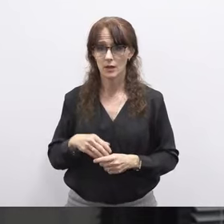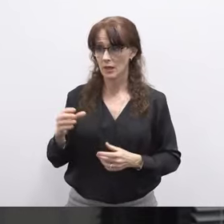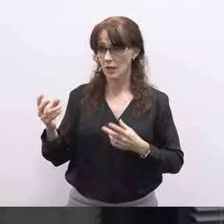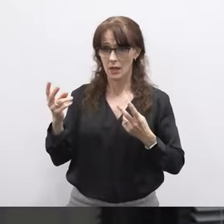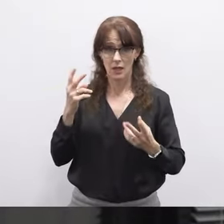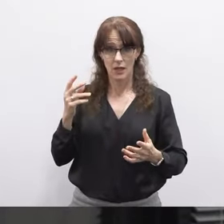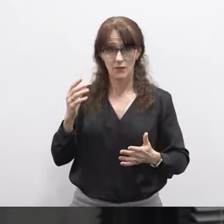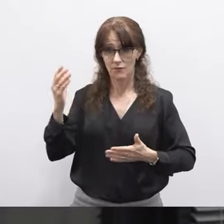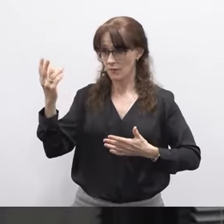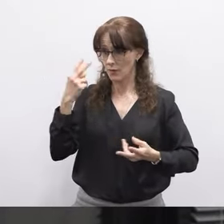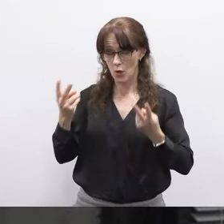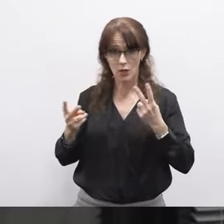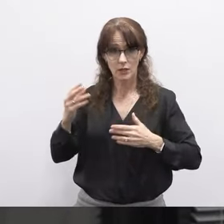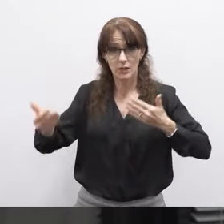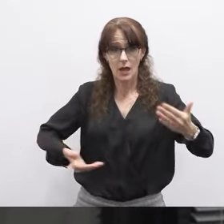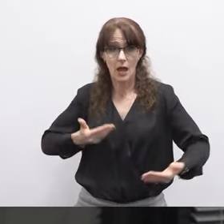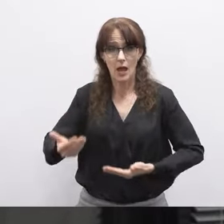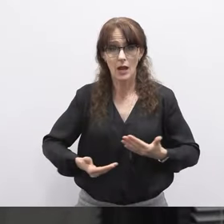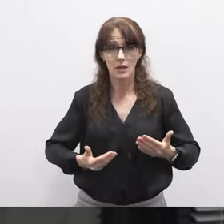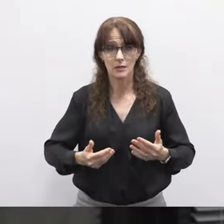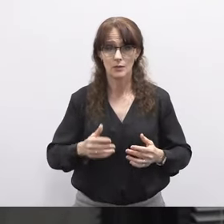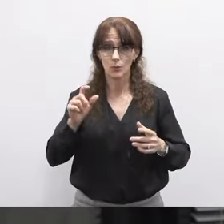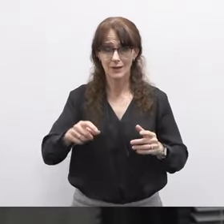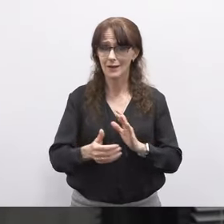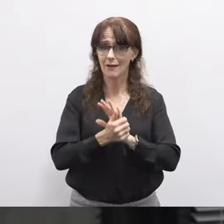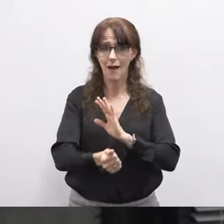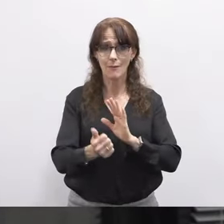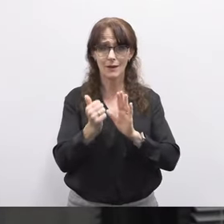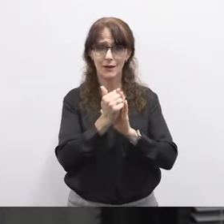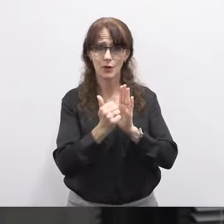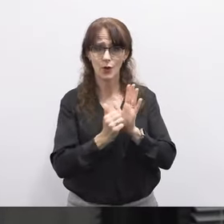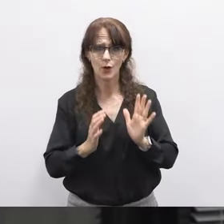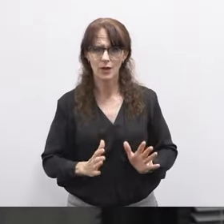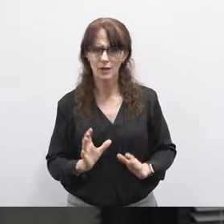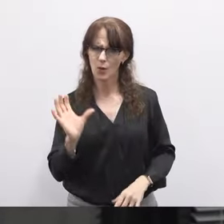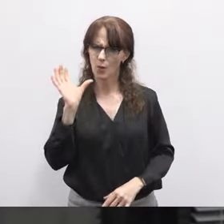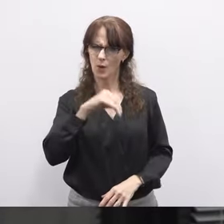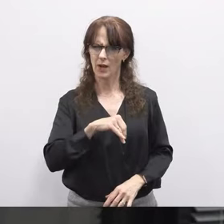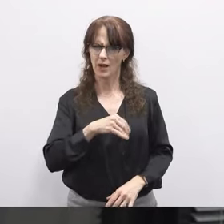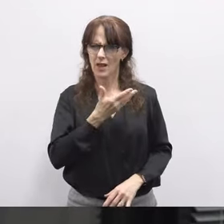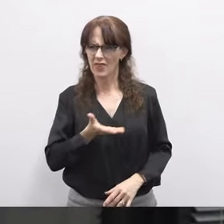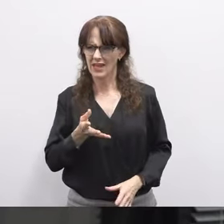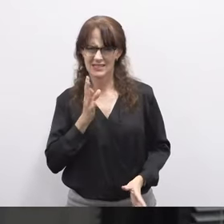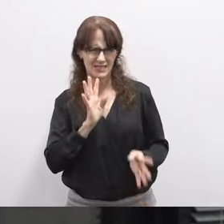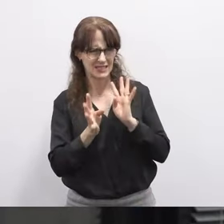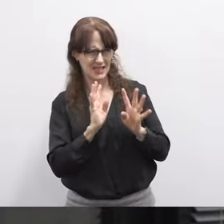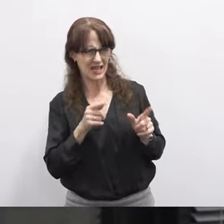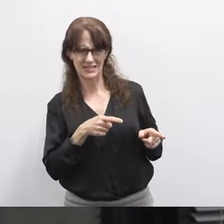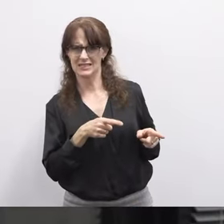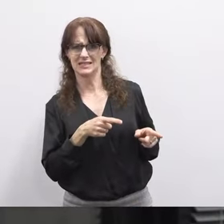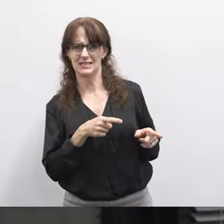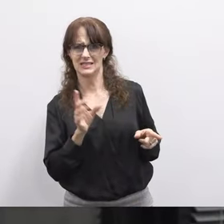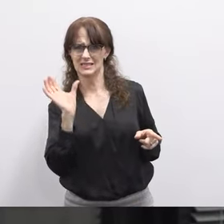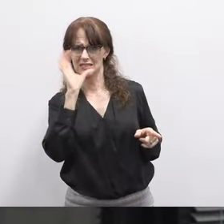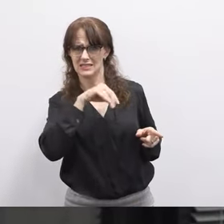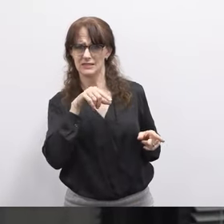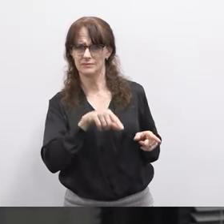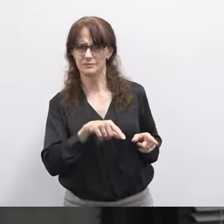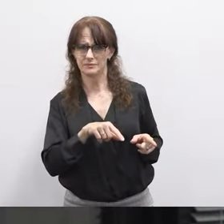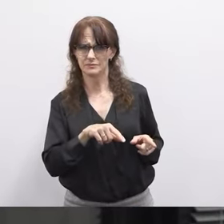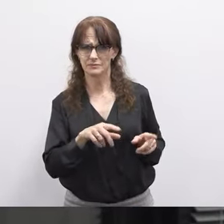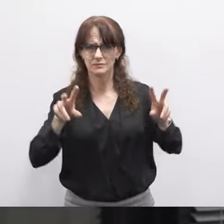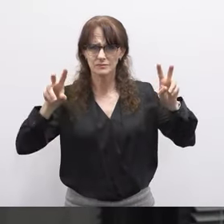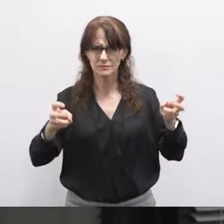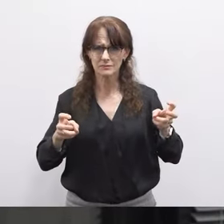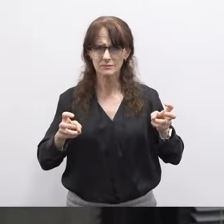an attorney, we need a competent attorney. It was kind of weird what the stuff that he says. You know, we have what they